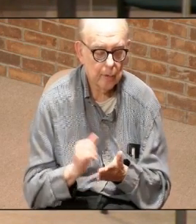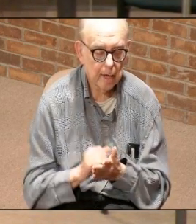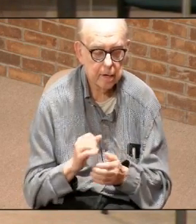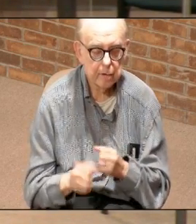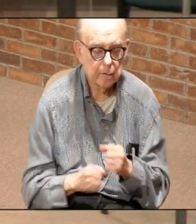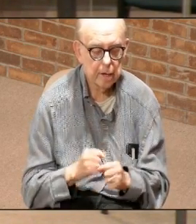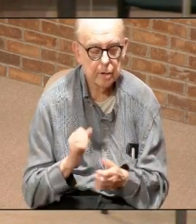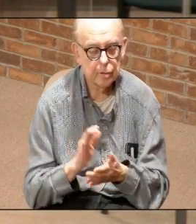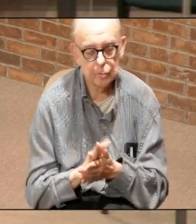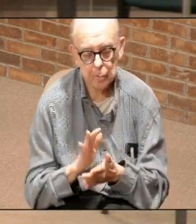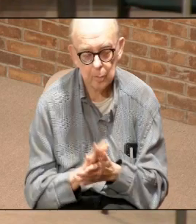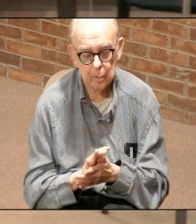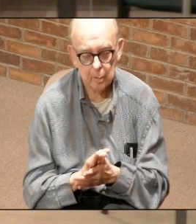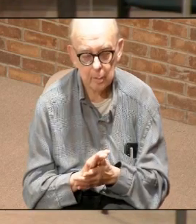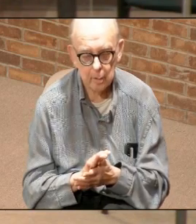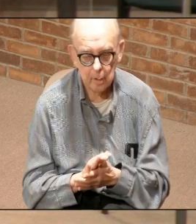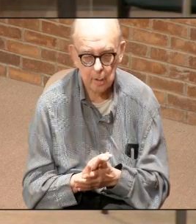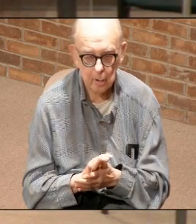year.